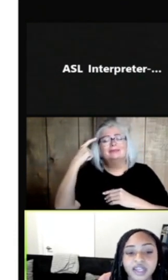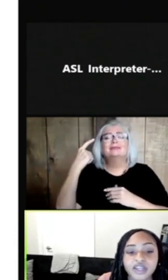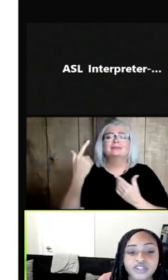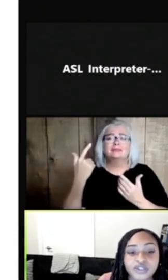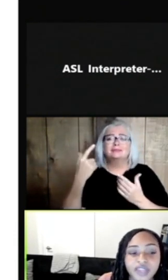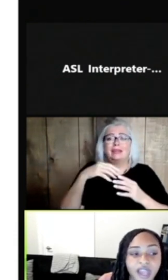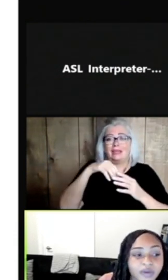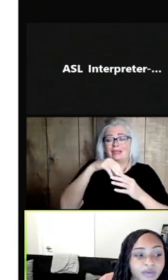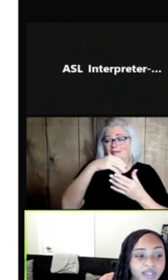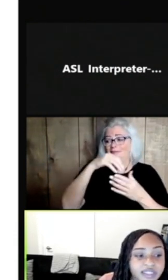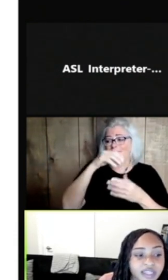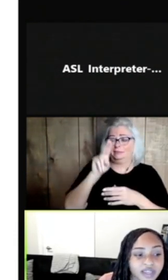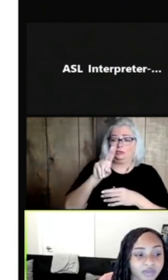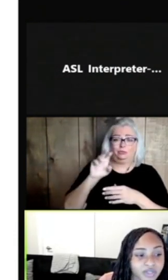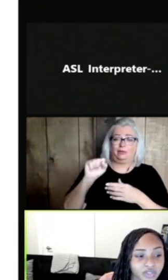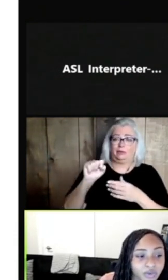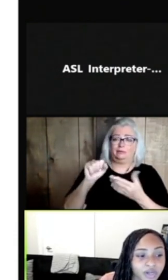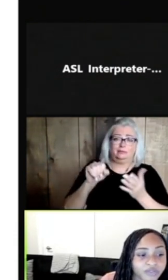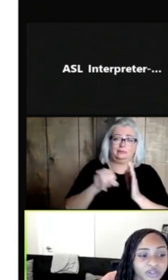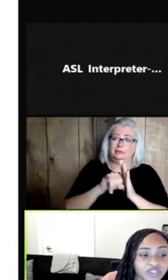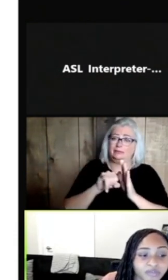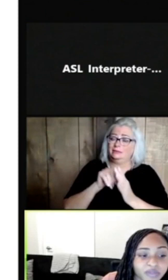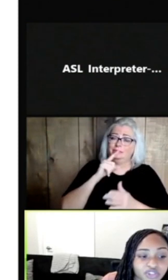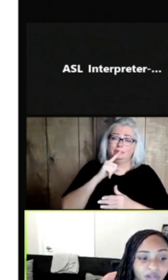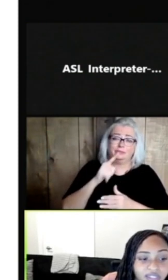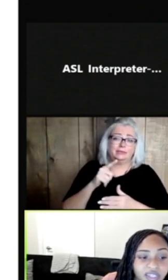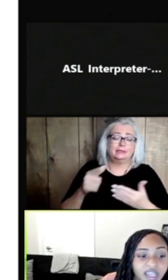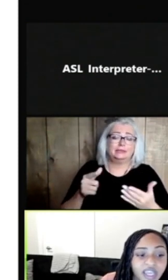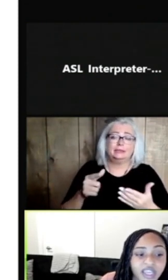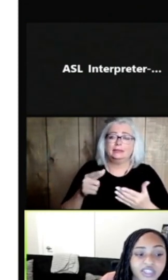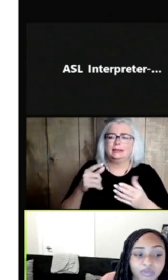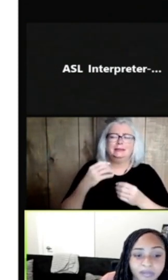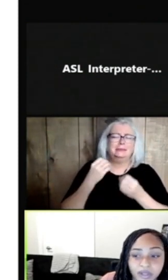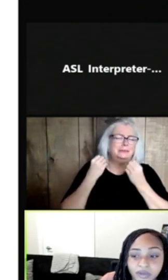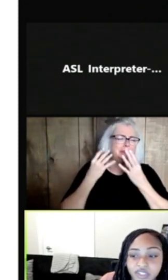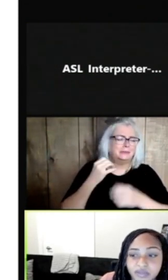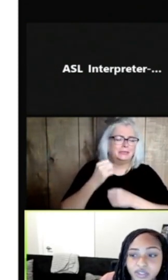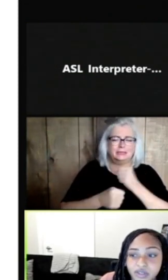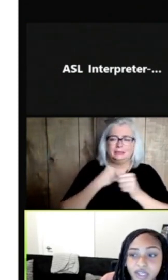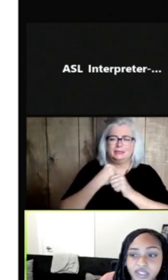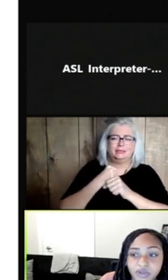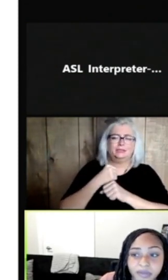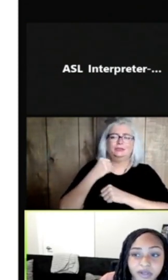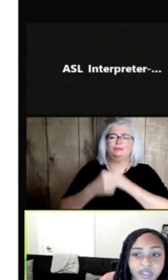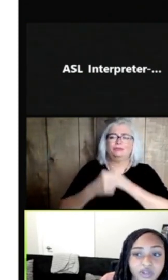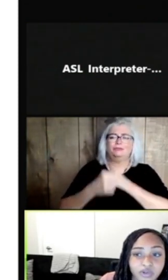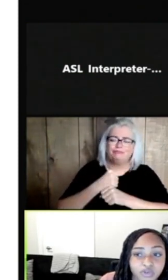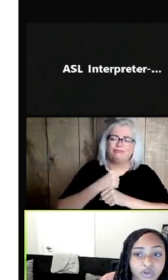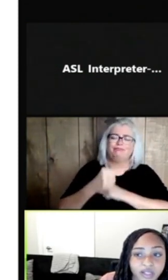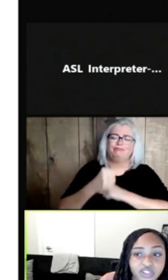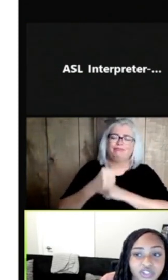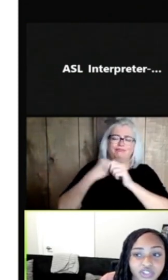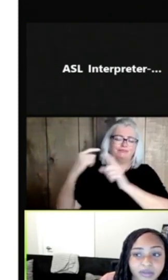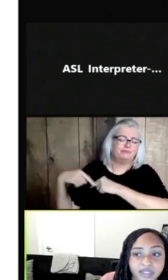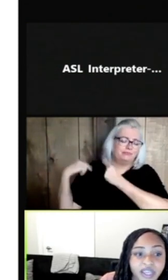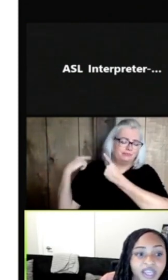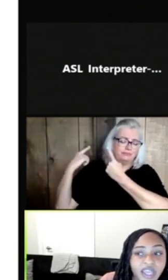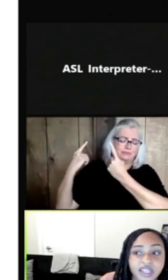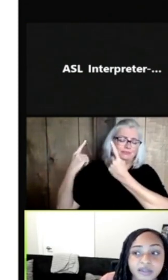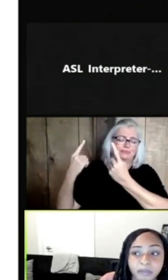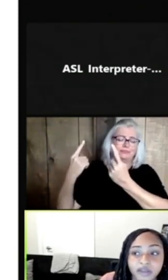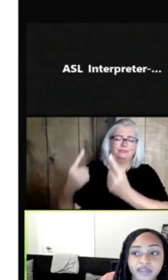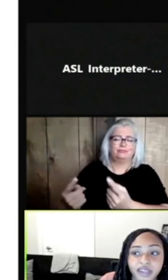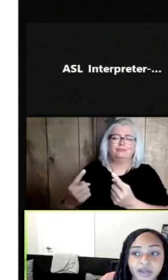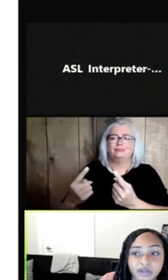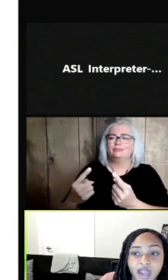identity. To that, we are really seeing the result of years of mistrust, and to rebuild these cultural relationships,